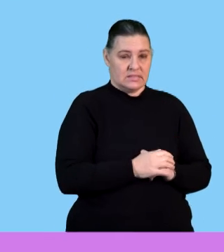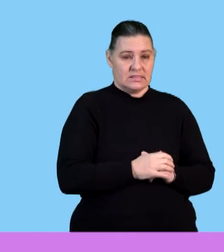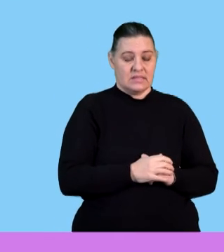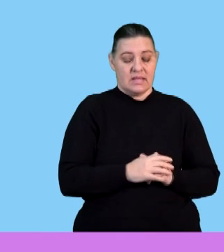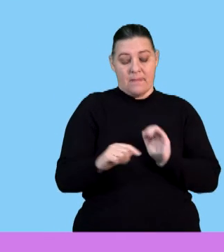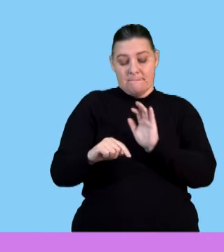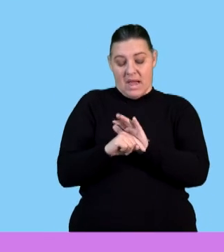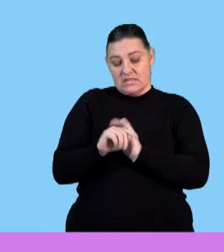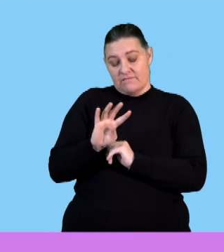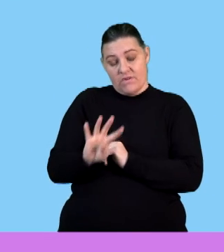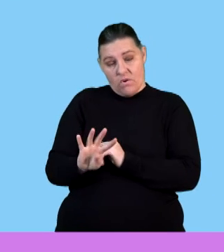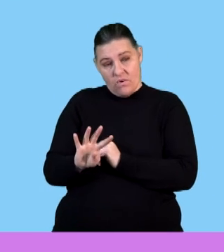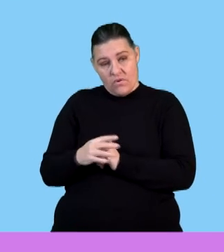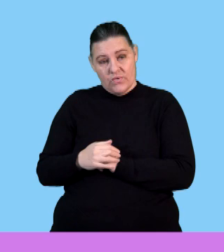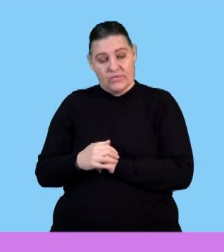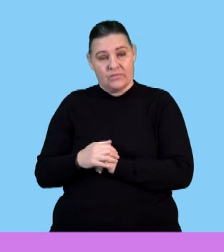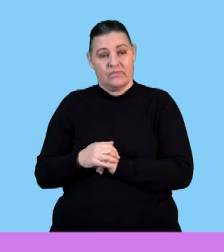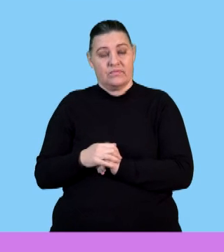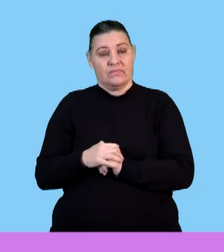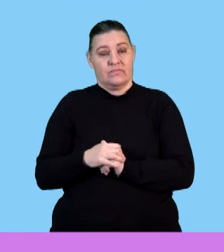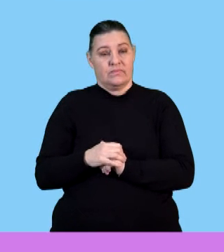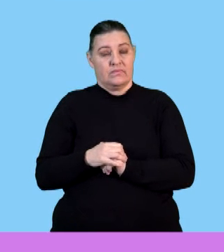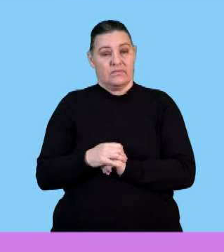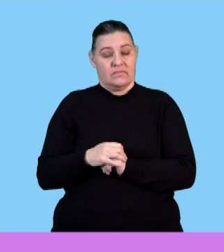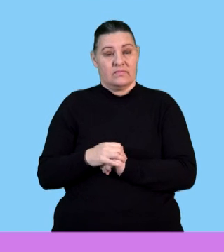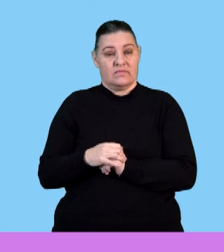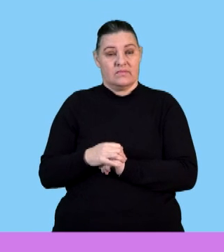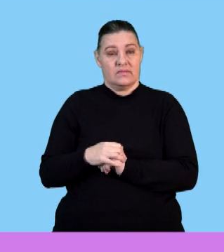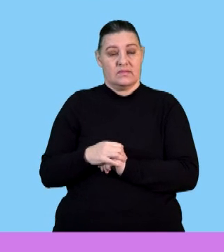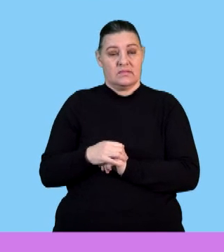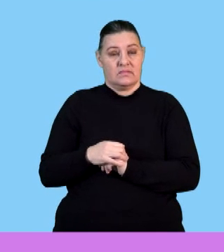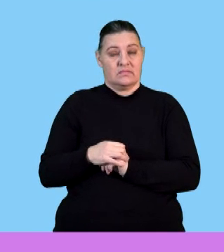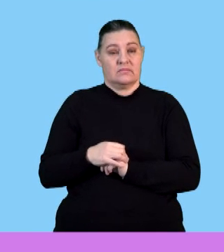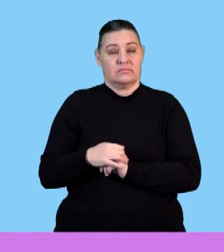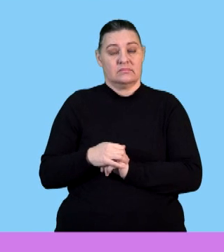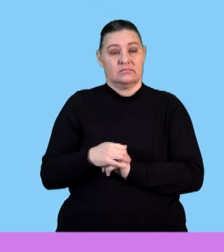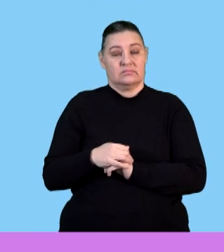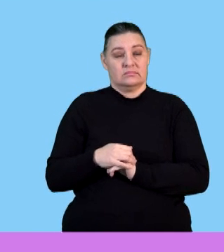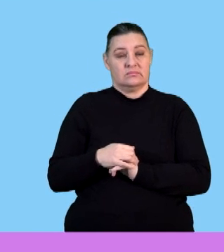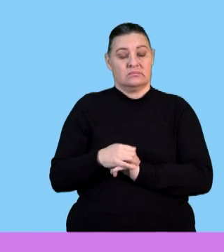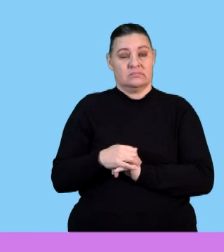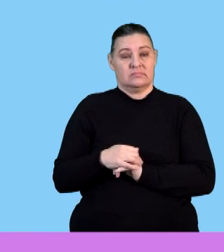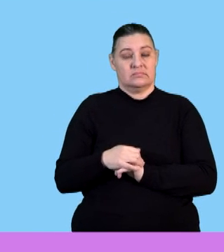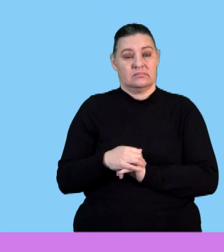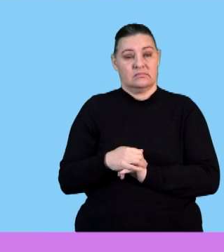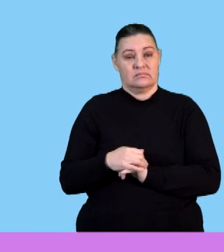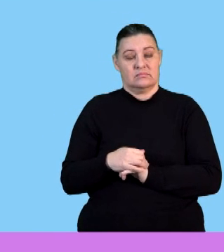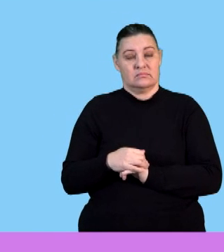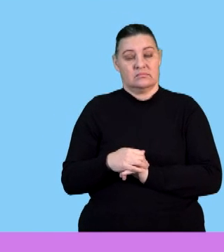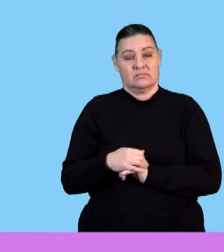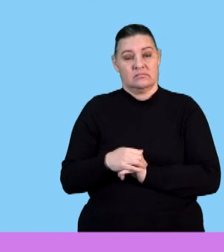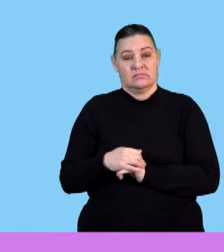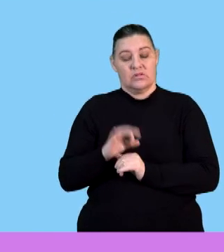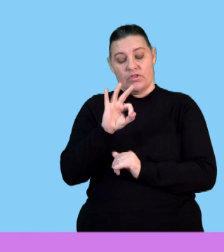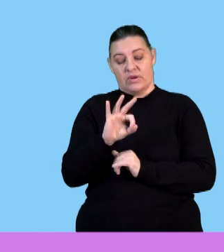7 kiloliters. That's 7 kiloliters. Let's get a nice block there. Okay, take away the 4,